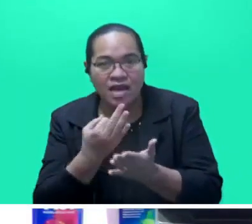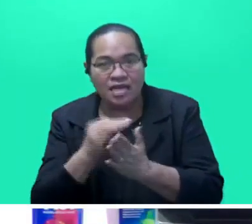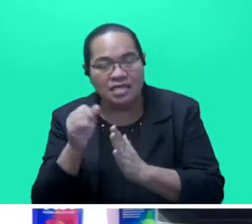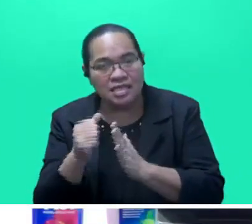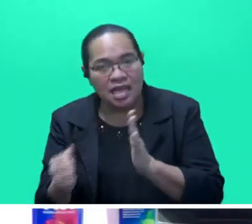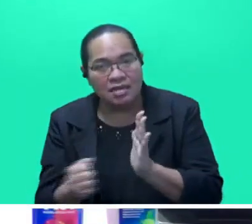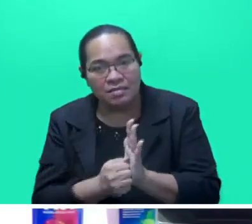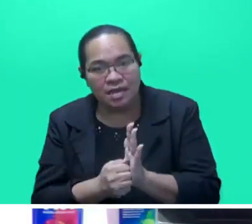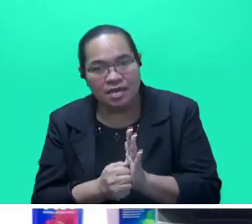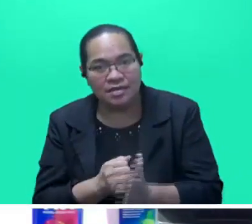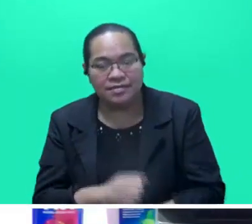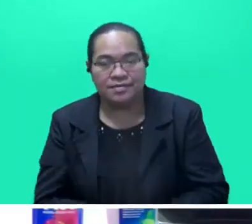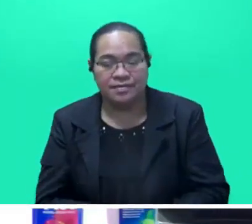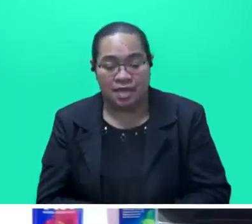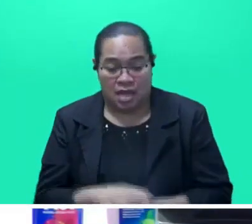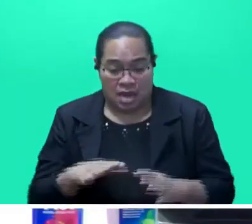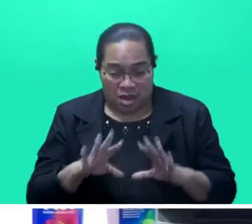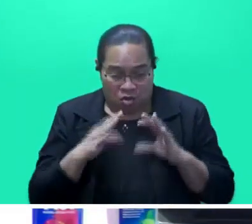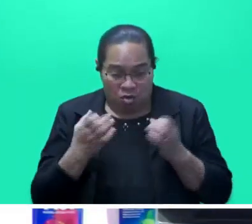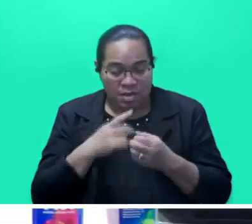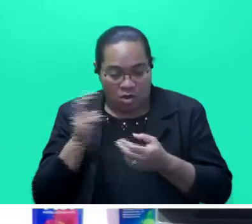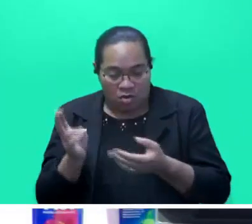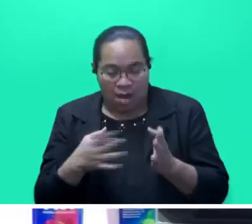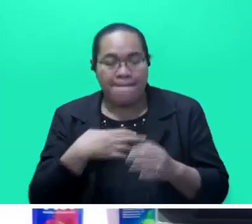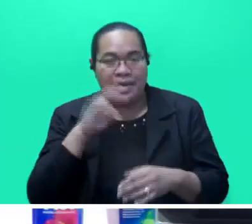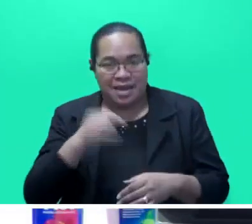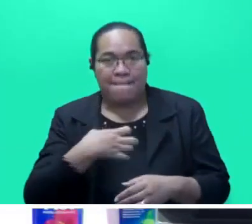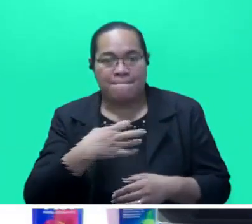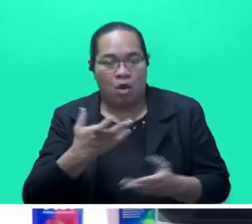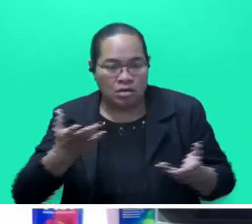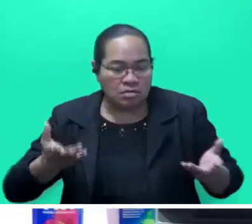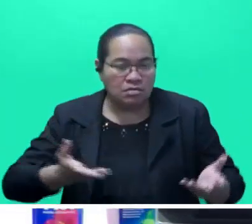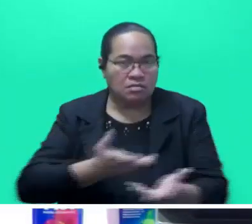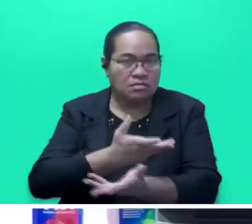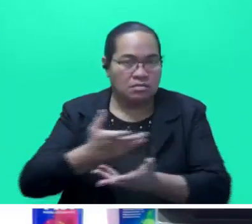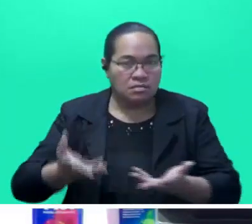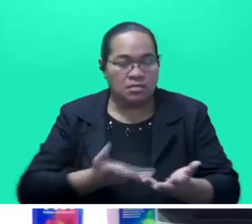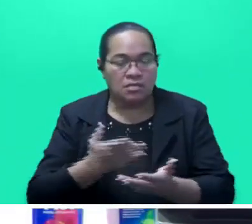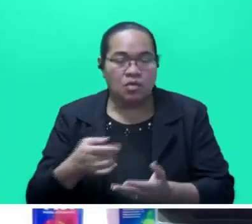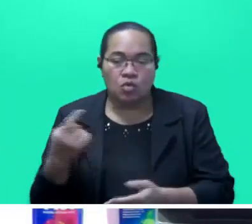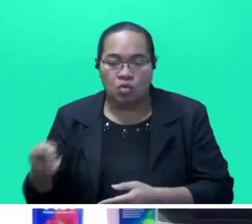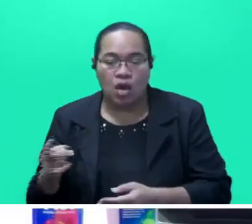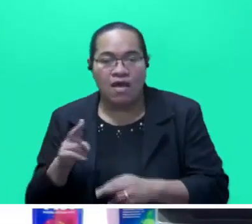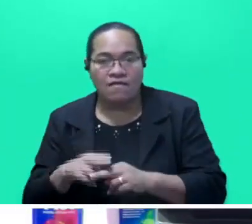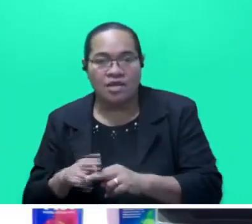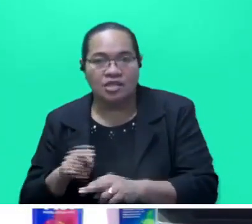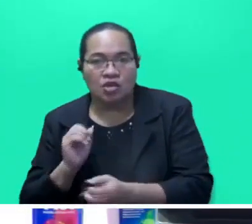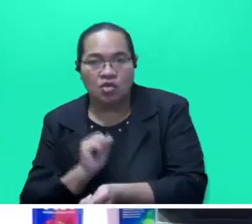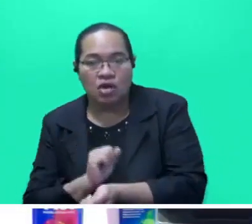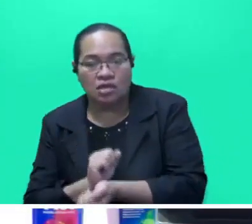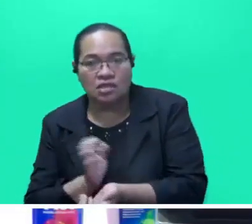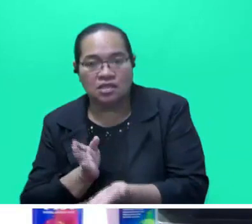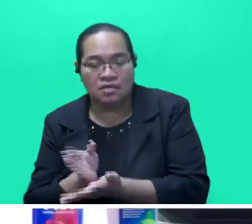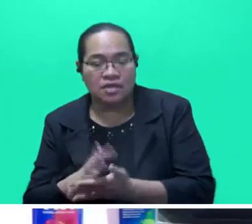Corrections Service, the committee recommends that more collaboration is needed between the Fiji Corrections Service, the Ministry